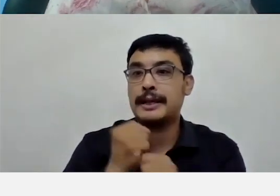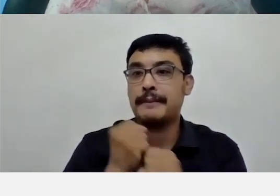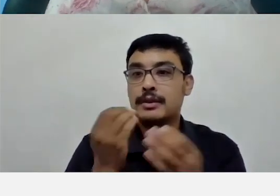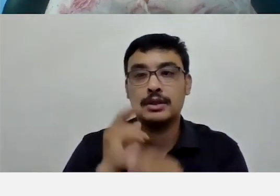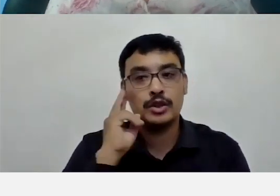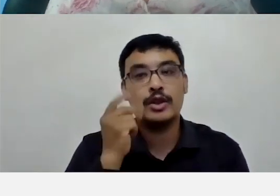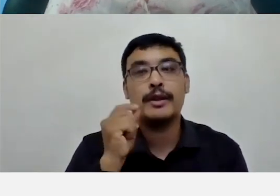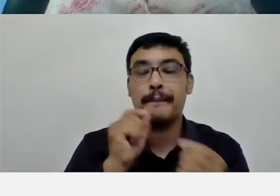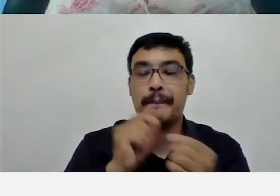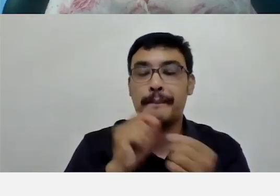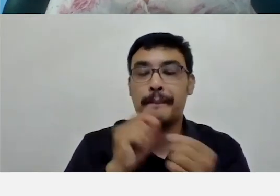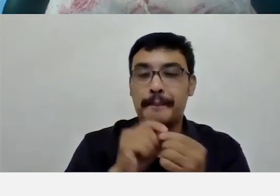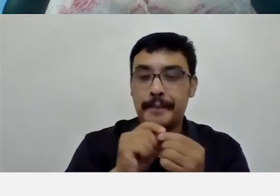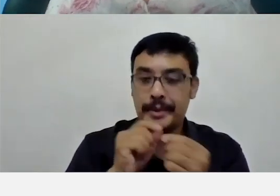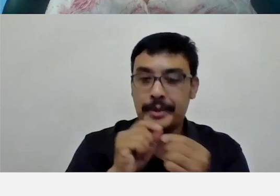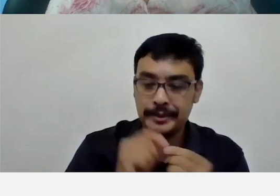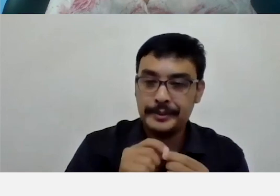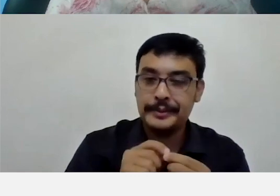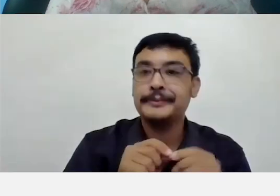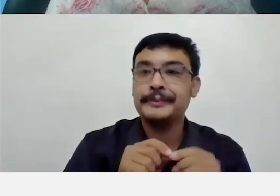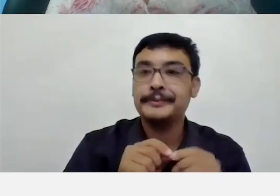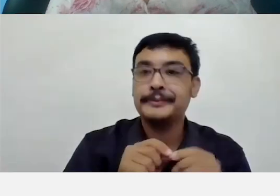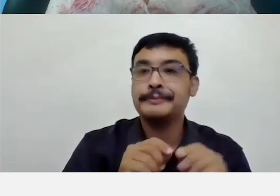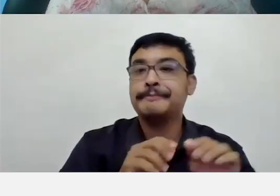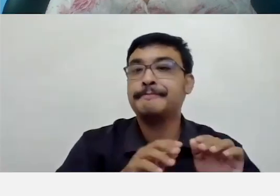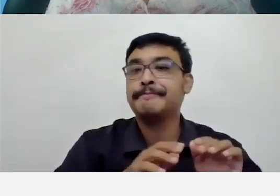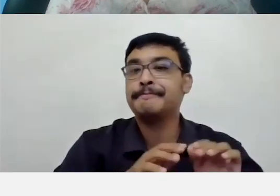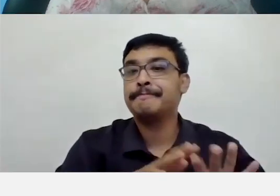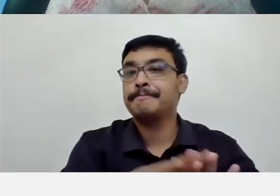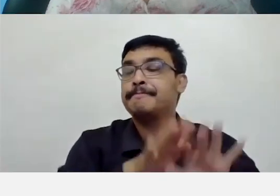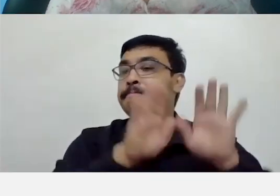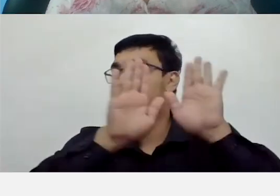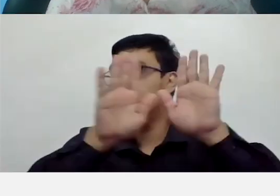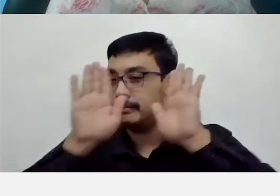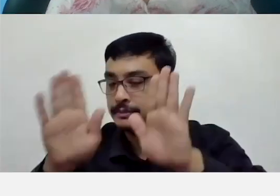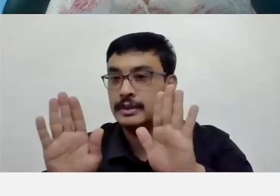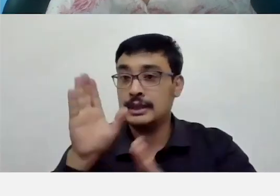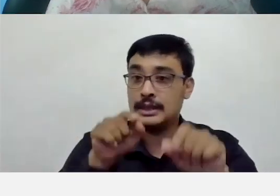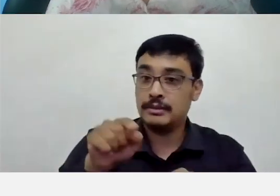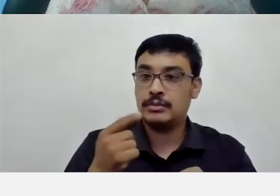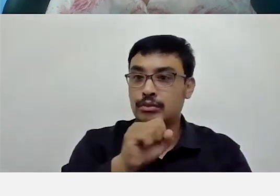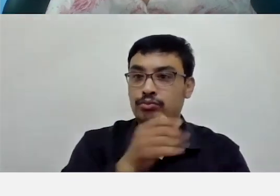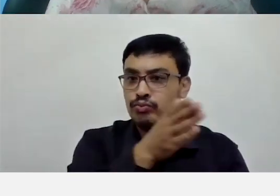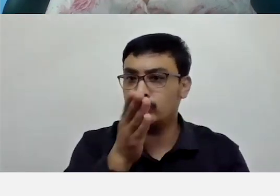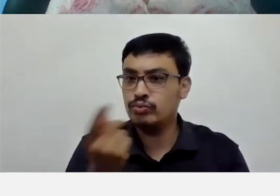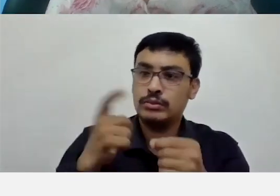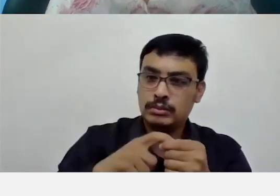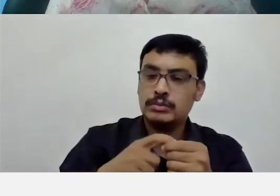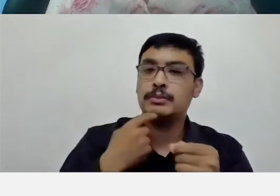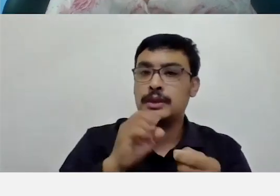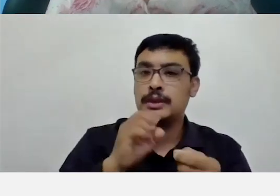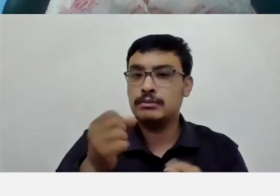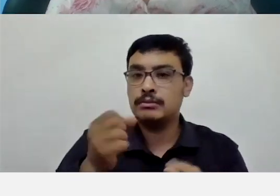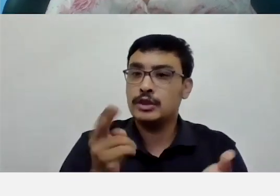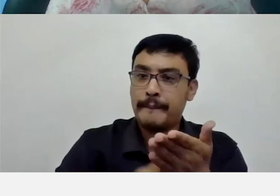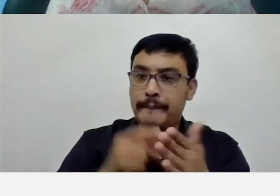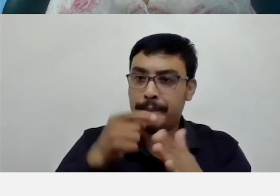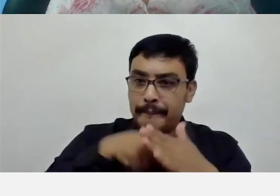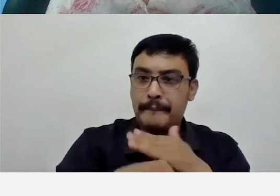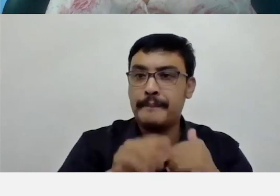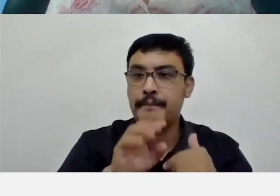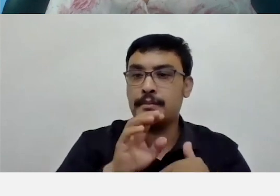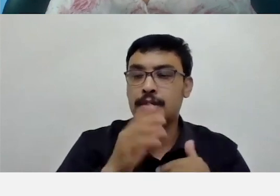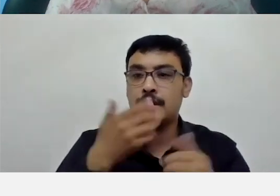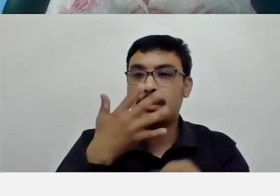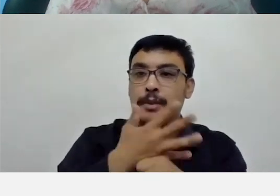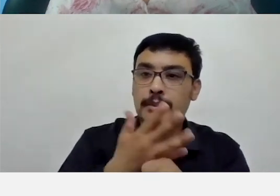very much. And if you like to join our tour, you can have a further detail on Bhaktapur Tourism Development.